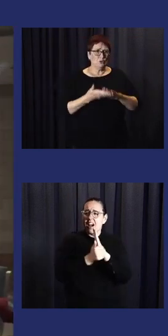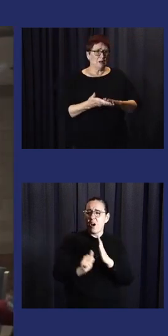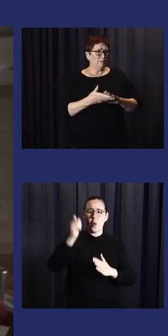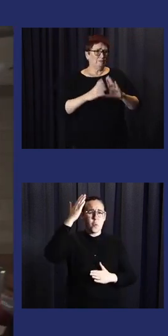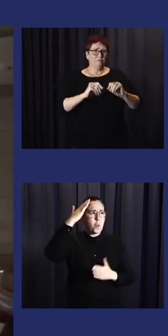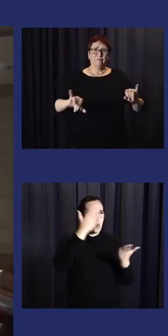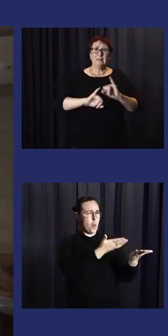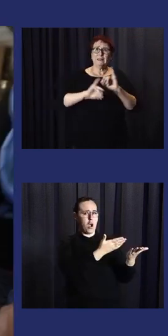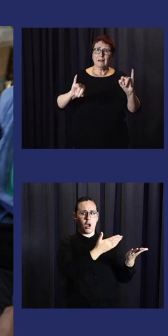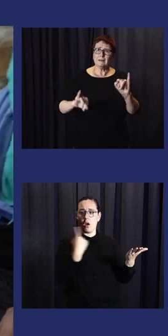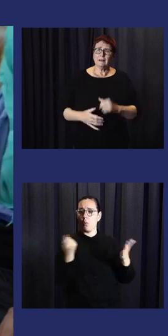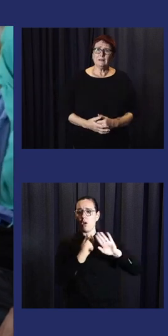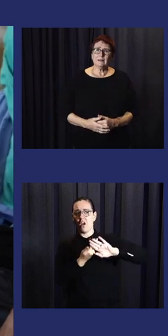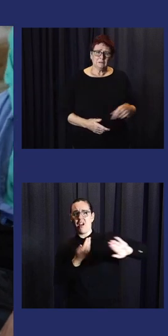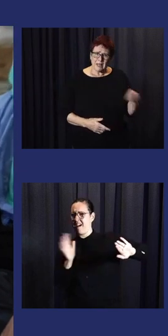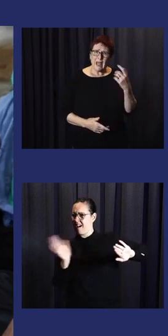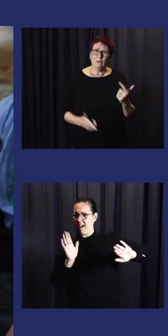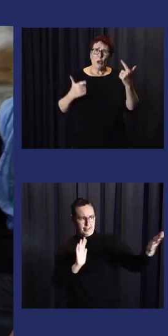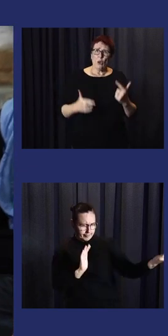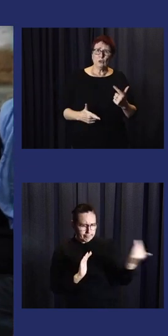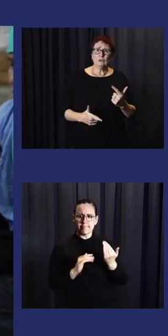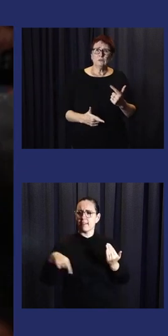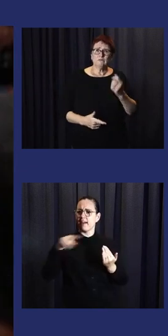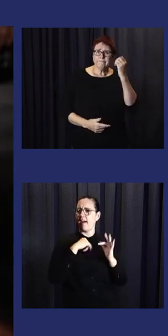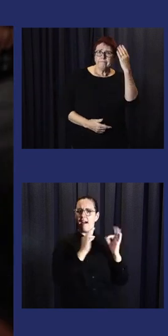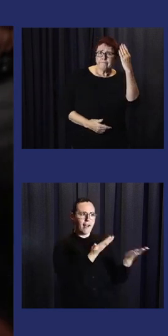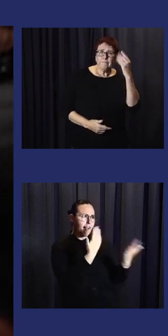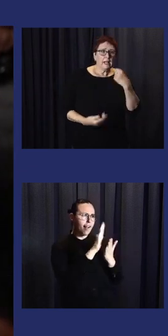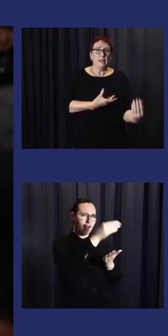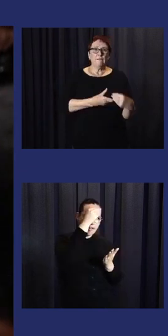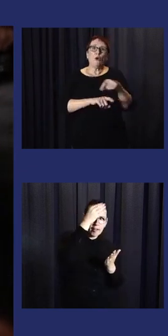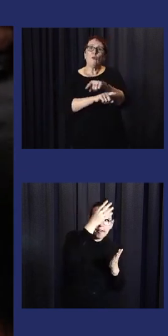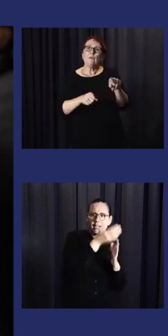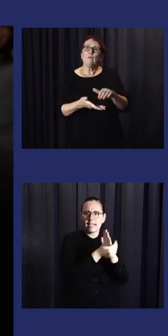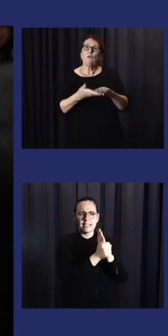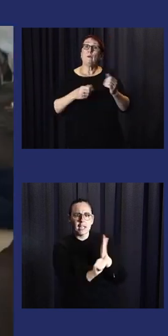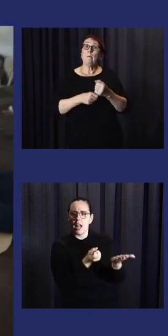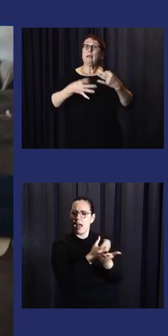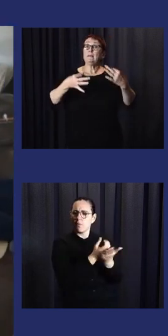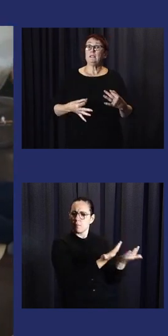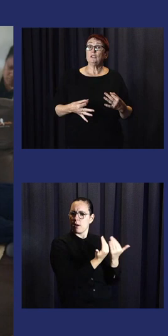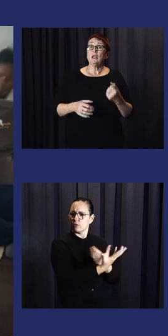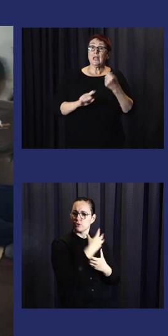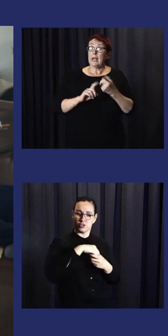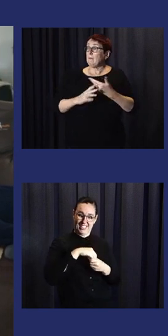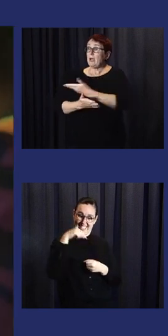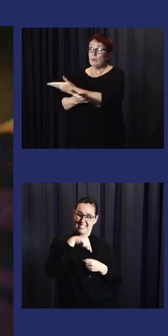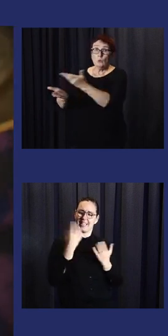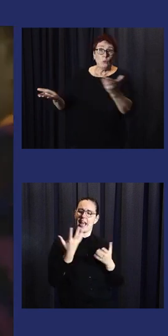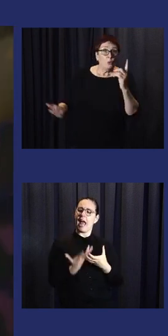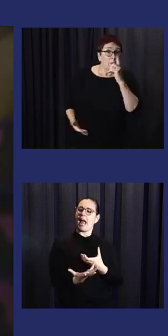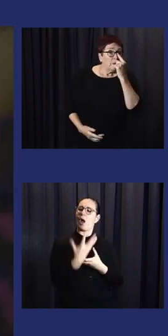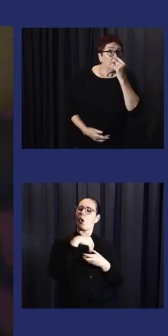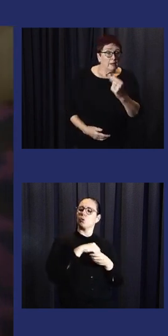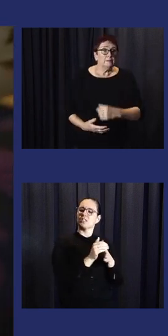reduction. We all benefit when they have a say in the decisions that affect us all. Inclusive